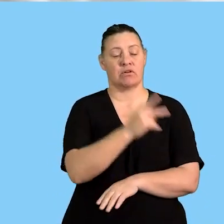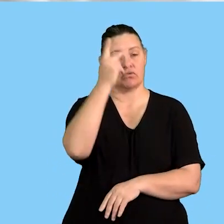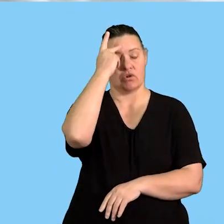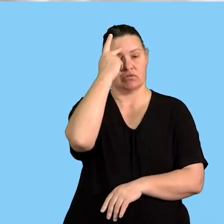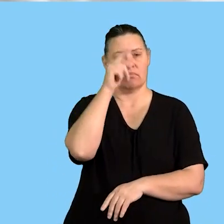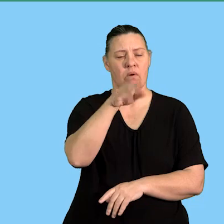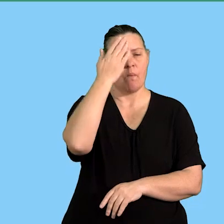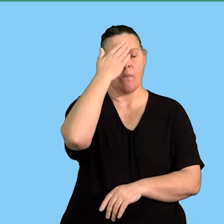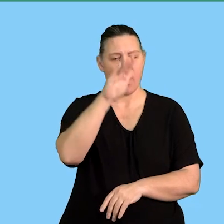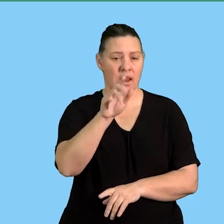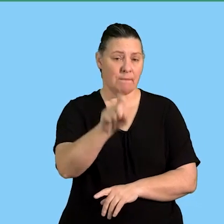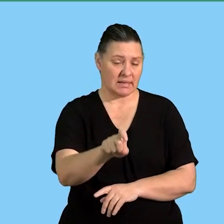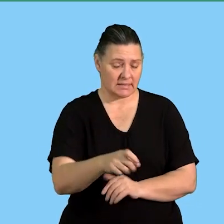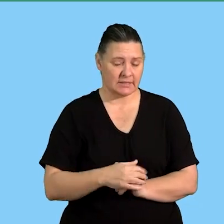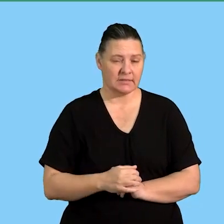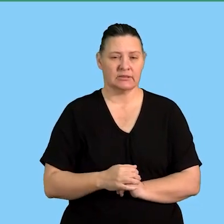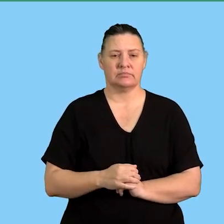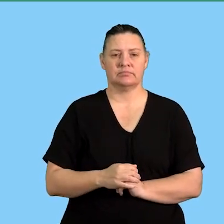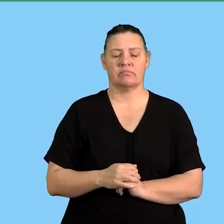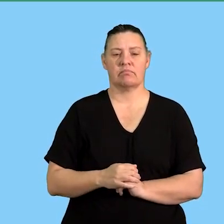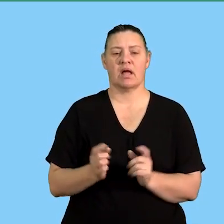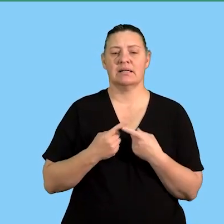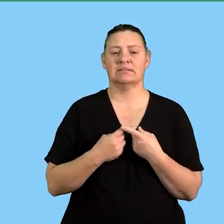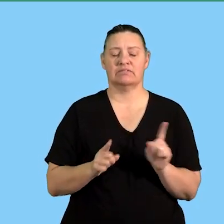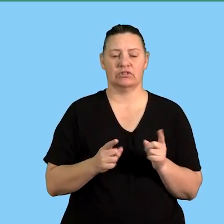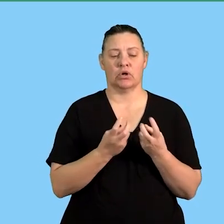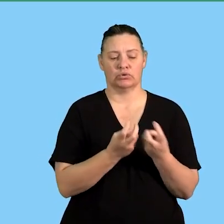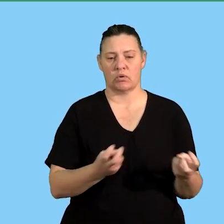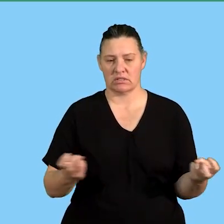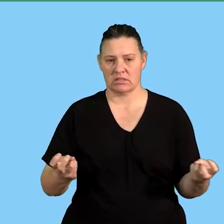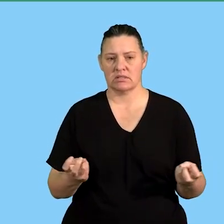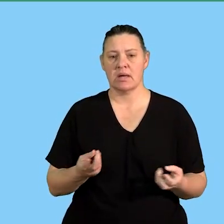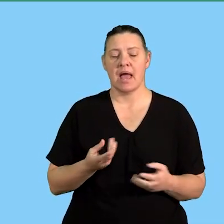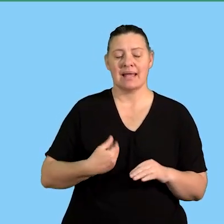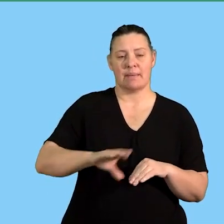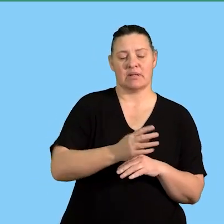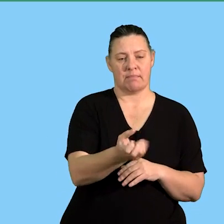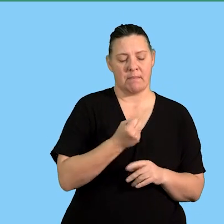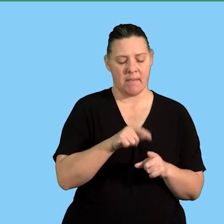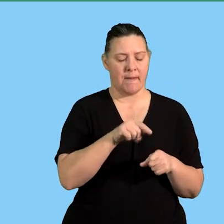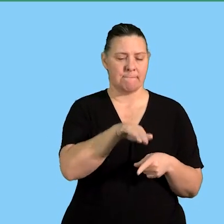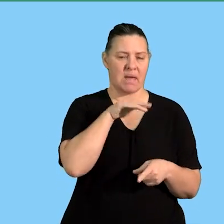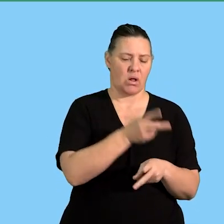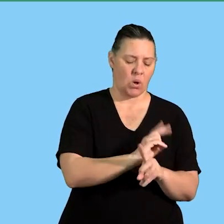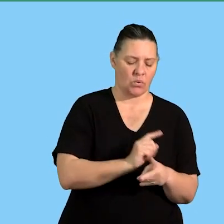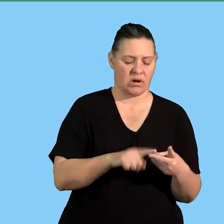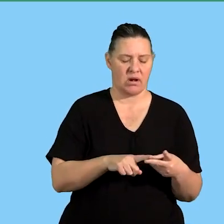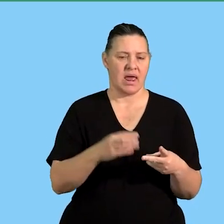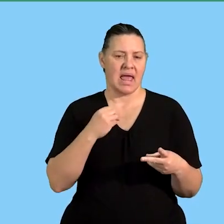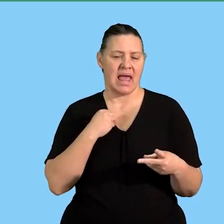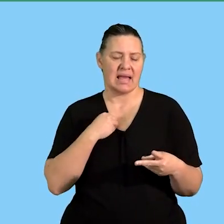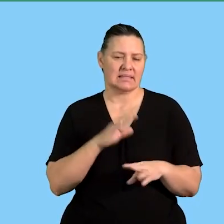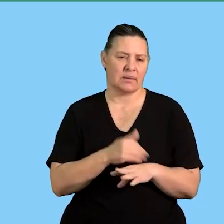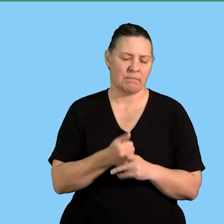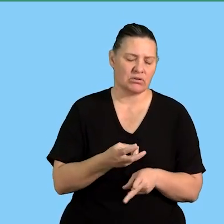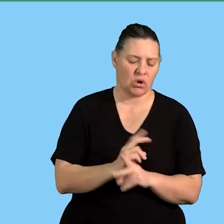Pre-knowledge. You know, or you must be knowing, the different sources of acquiring capital, such as bank loans,